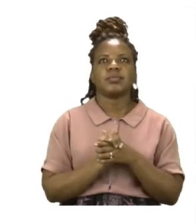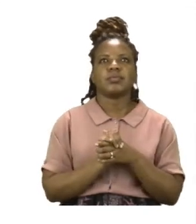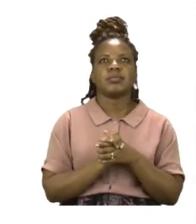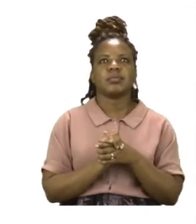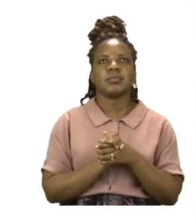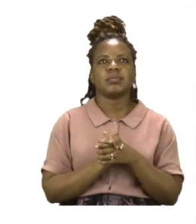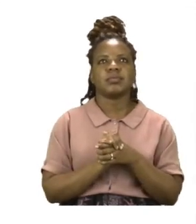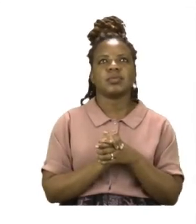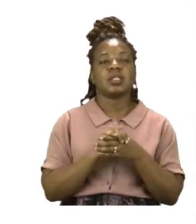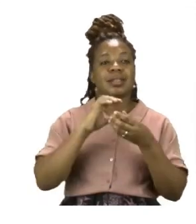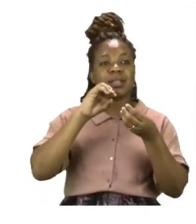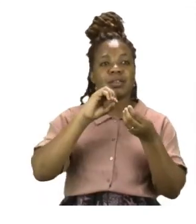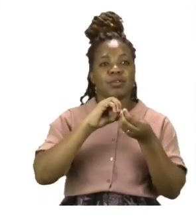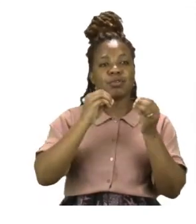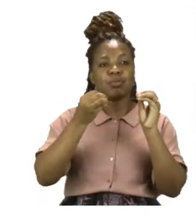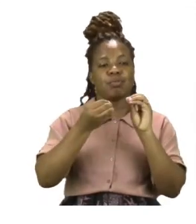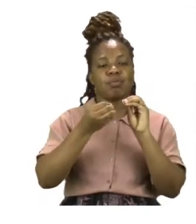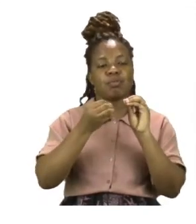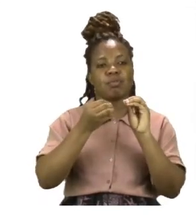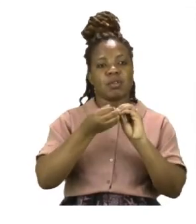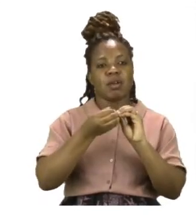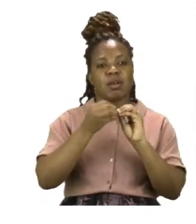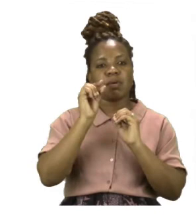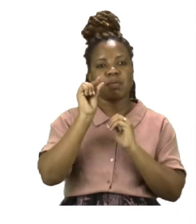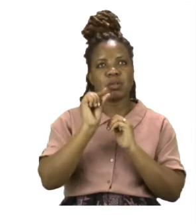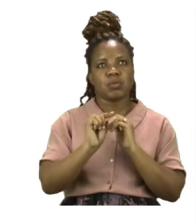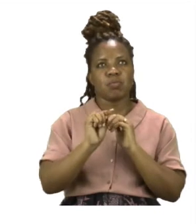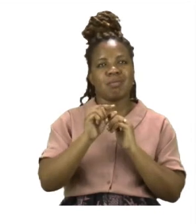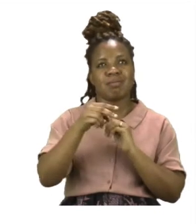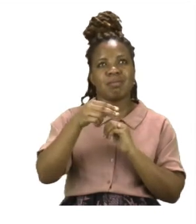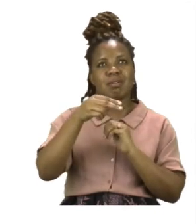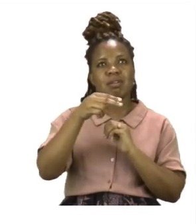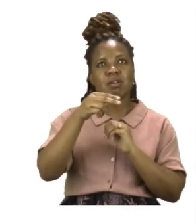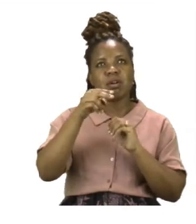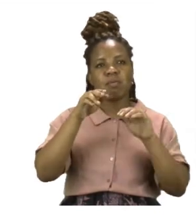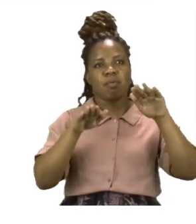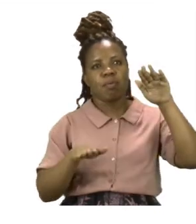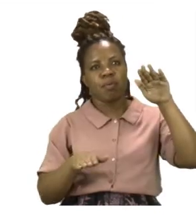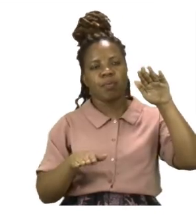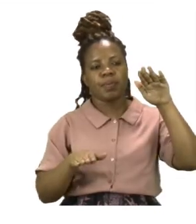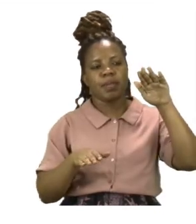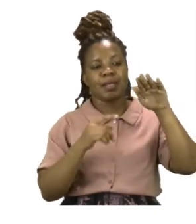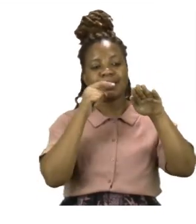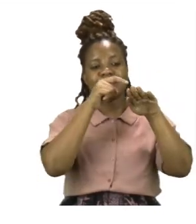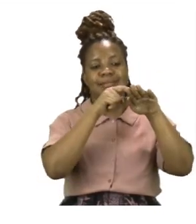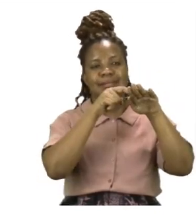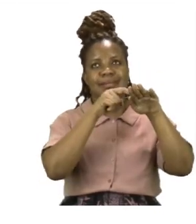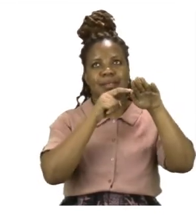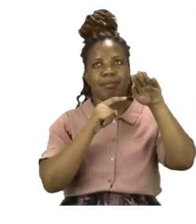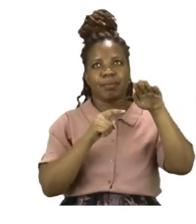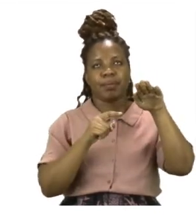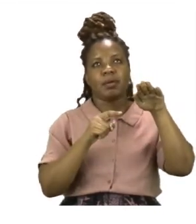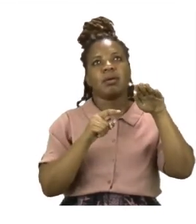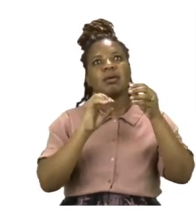and then the bigger number is going to be down. Now, how a seesaw works, in case you don't know, you